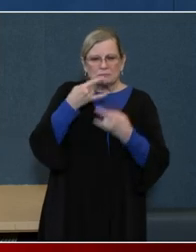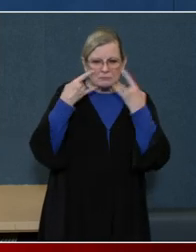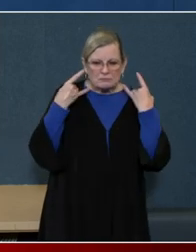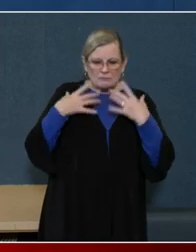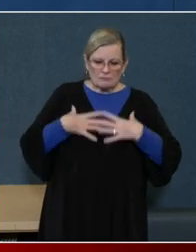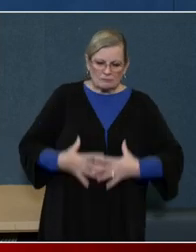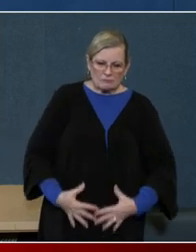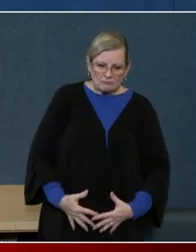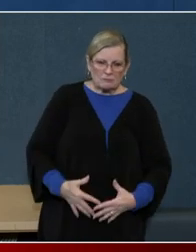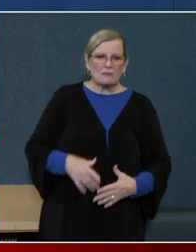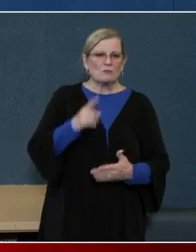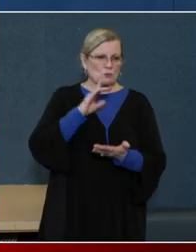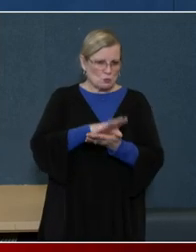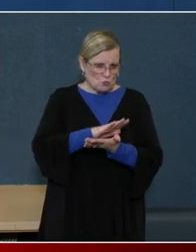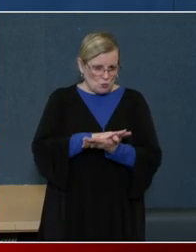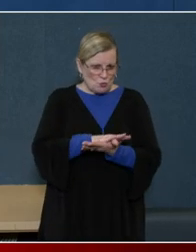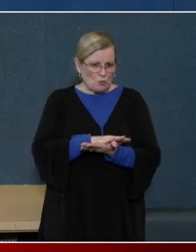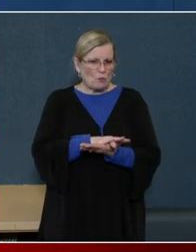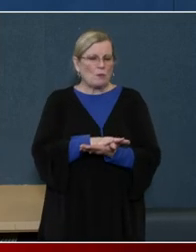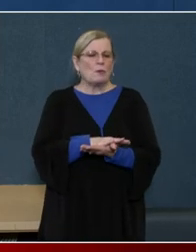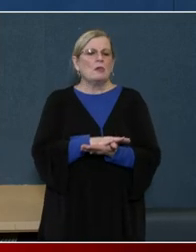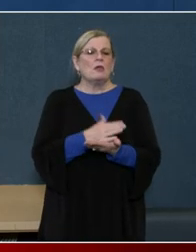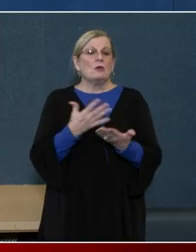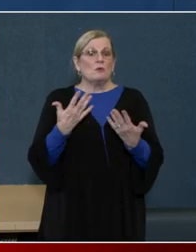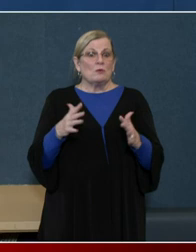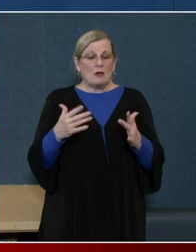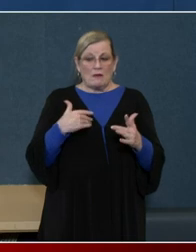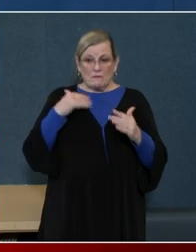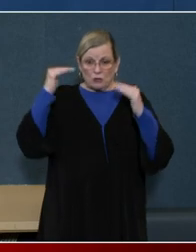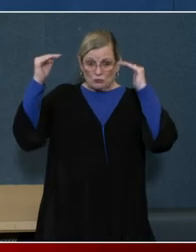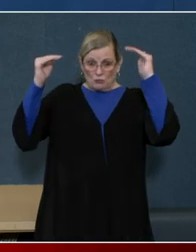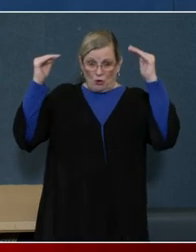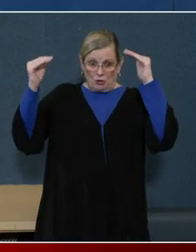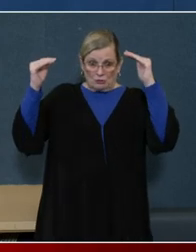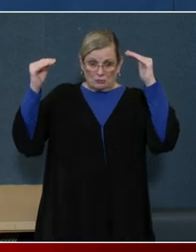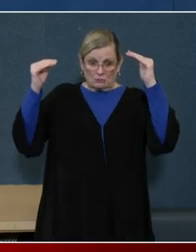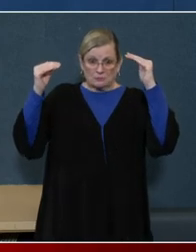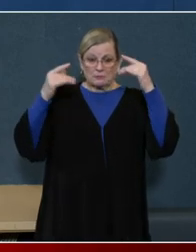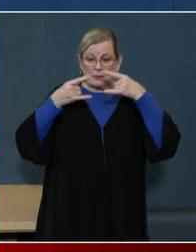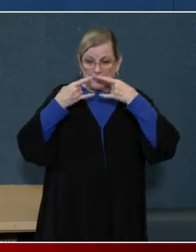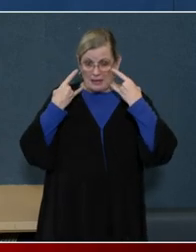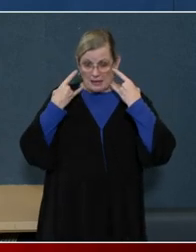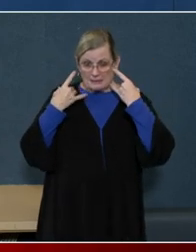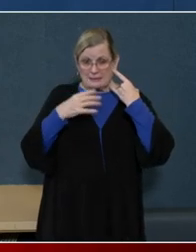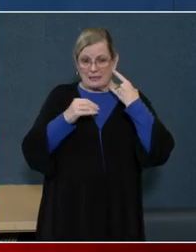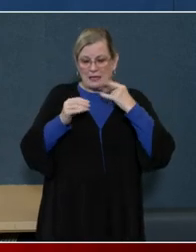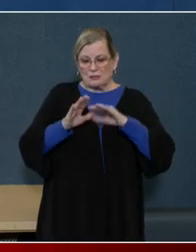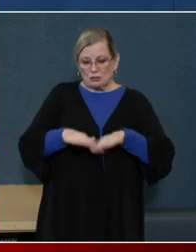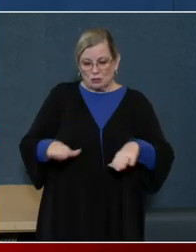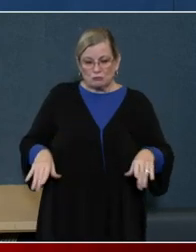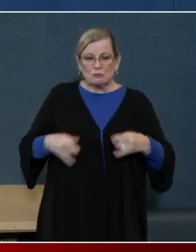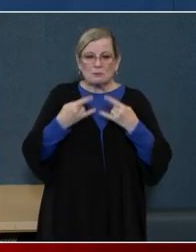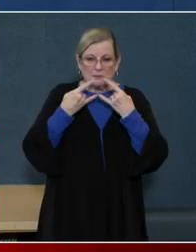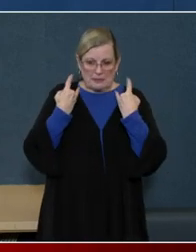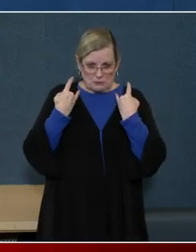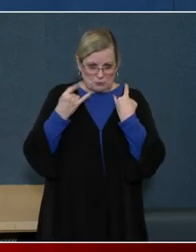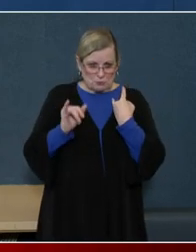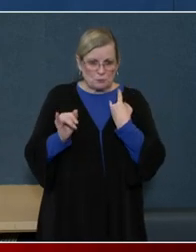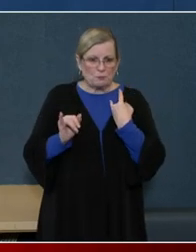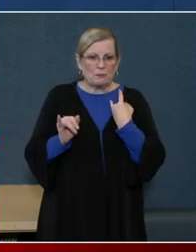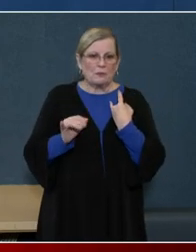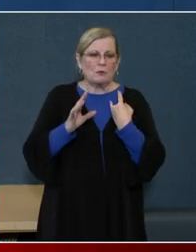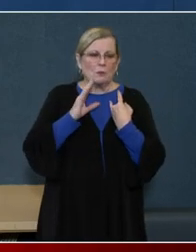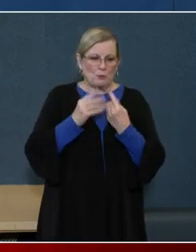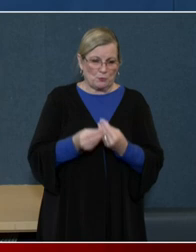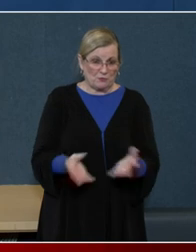have adult and children's size masks as well that we'll continue to provide to schools. And then we're